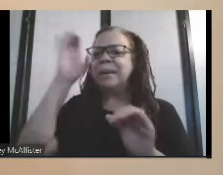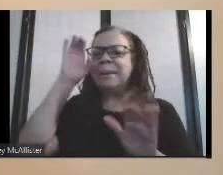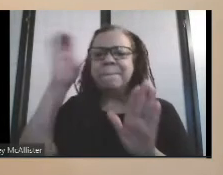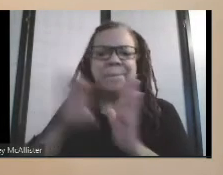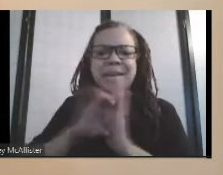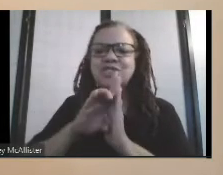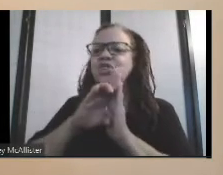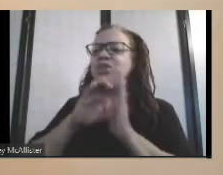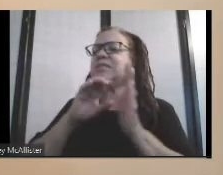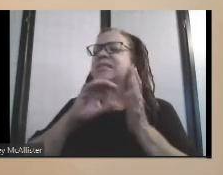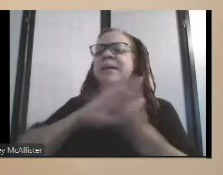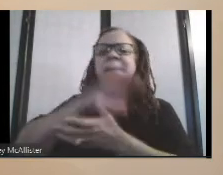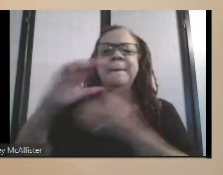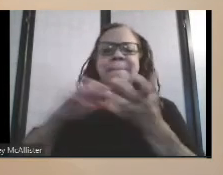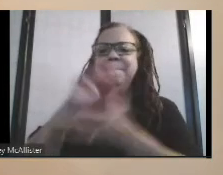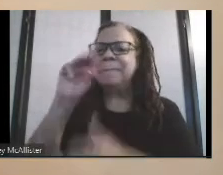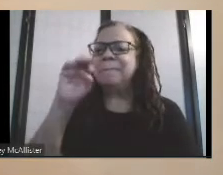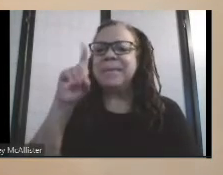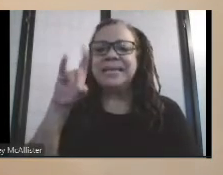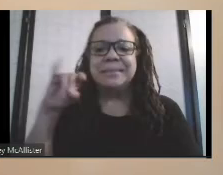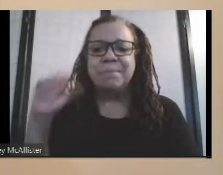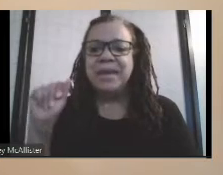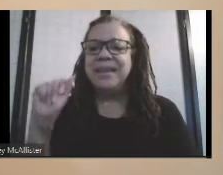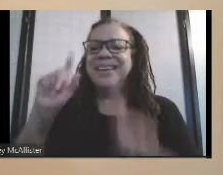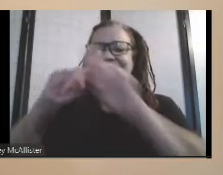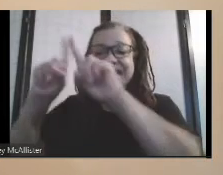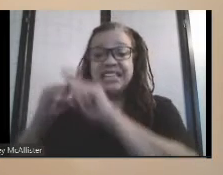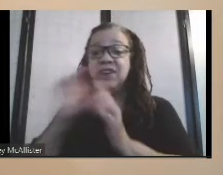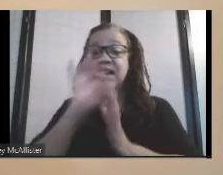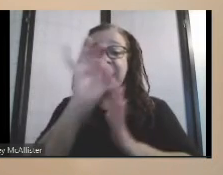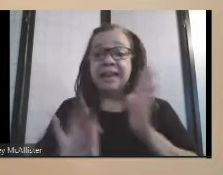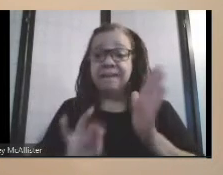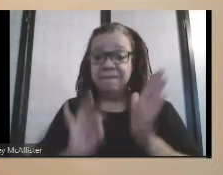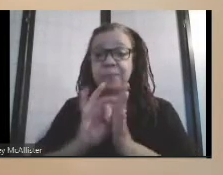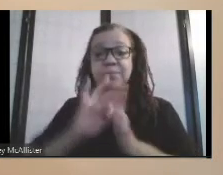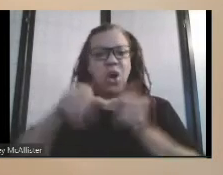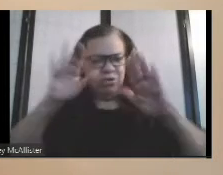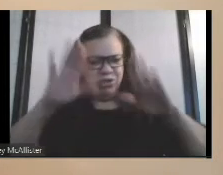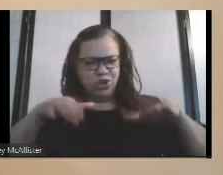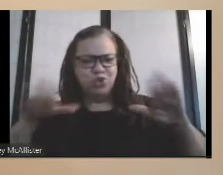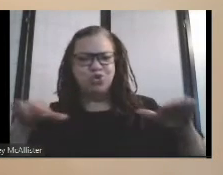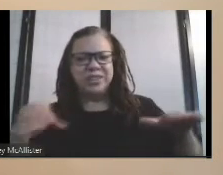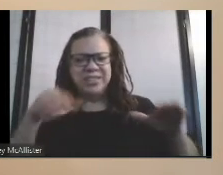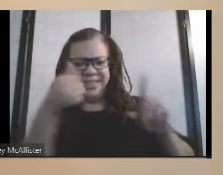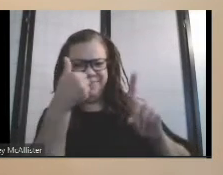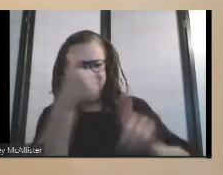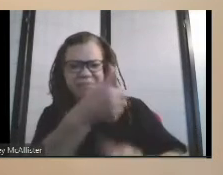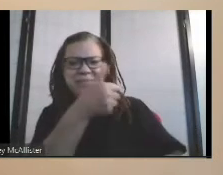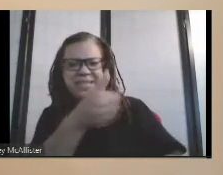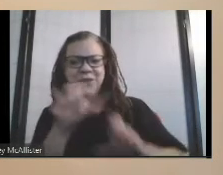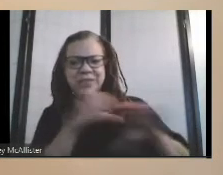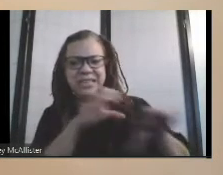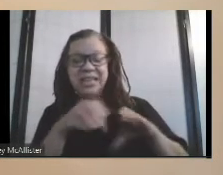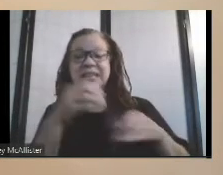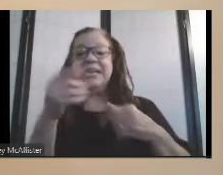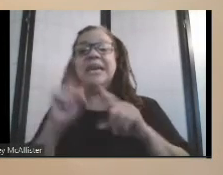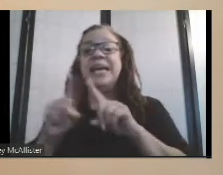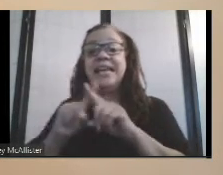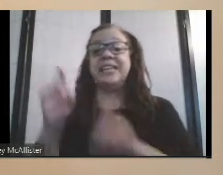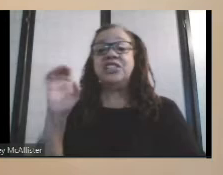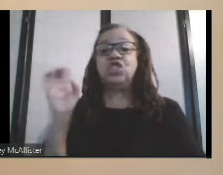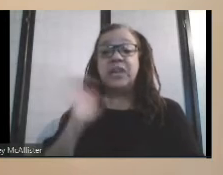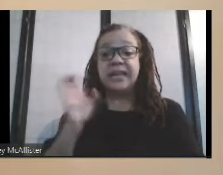photographs, mixed media pieces, and multimedia films, all done by children from nearby places in